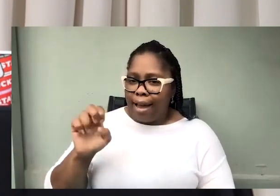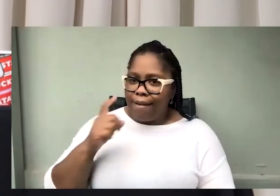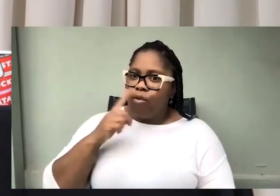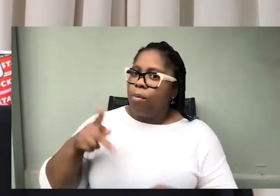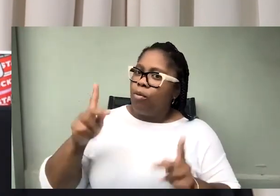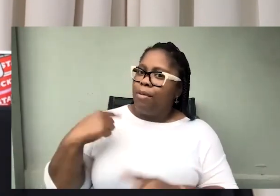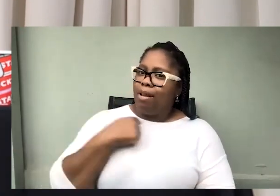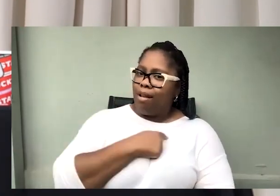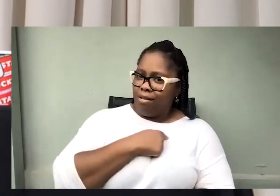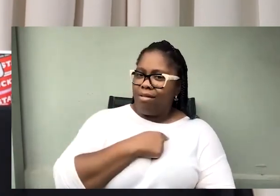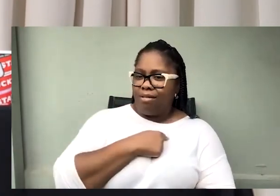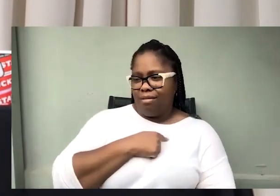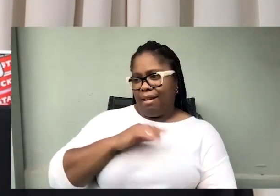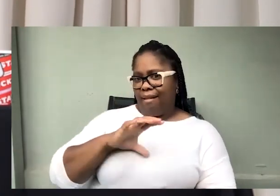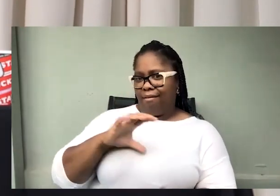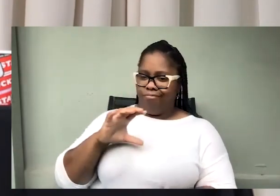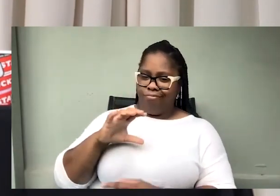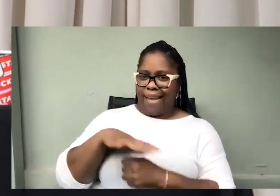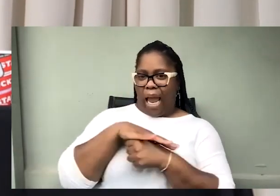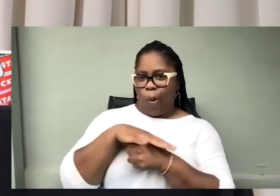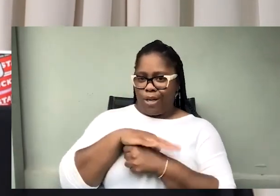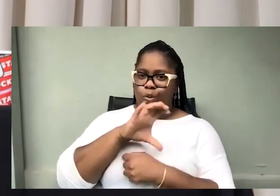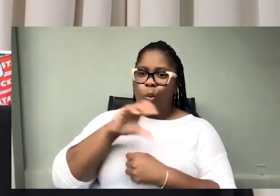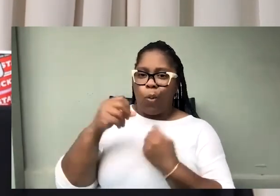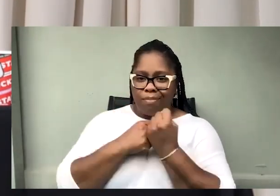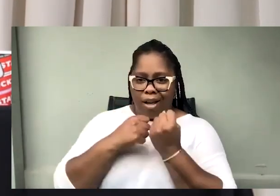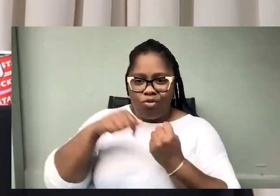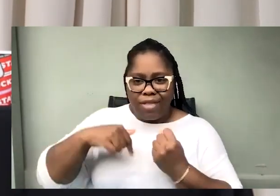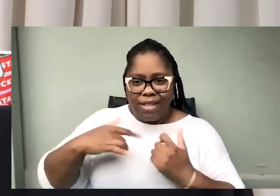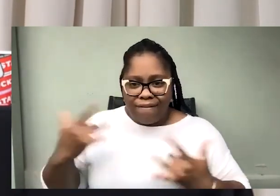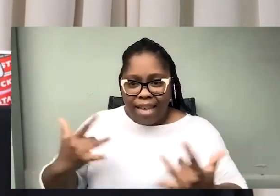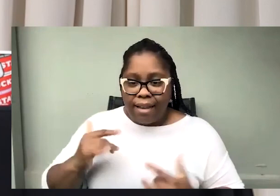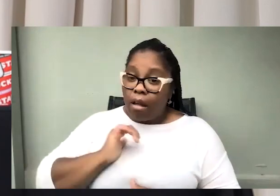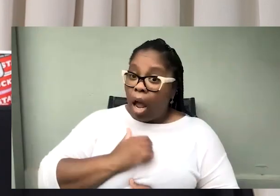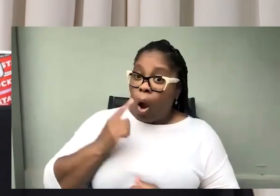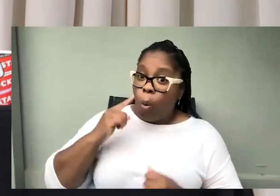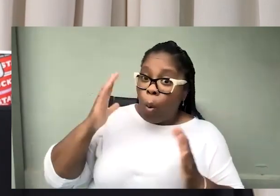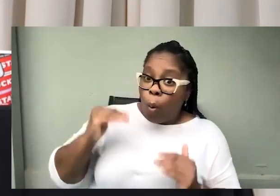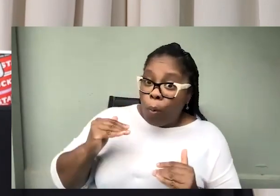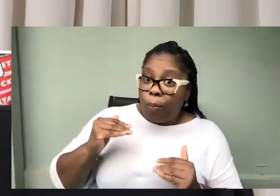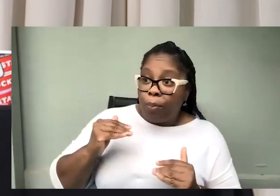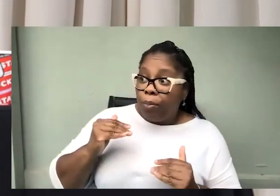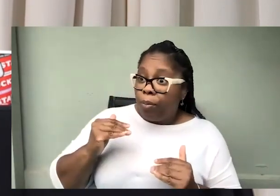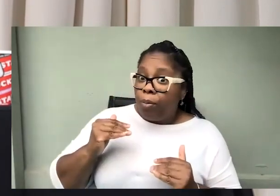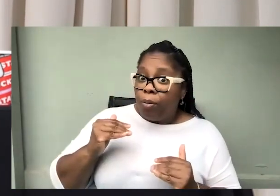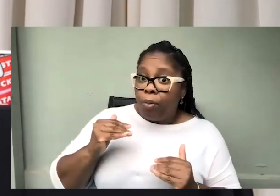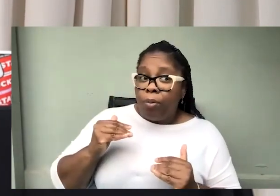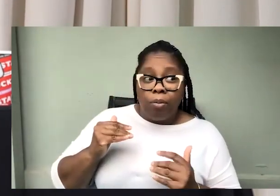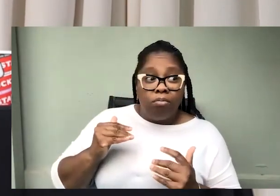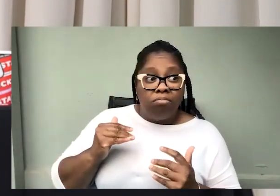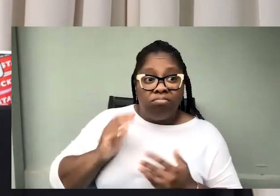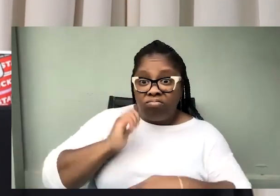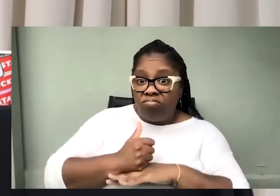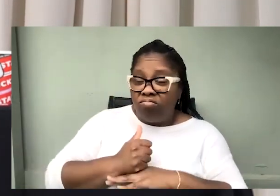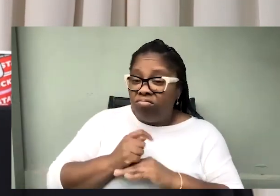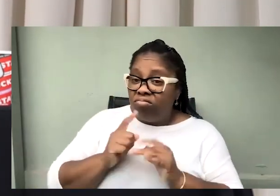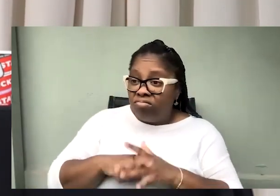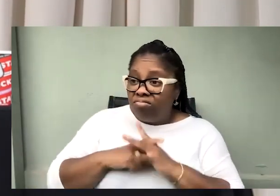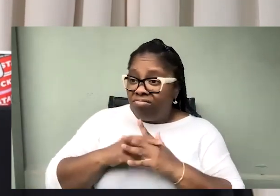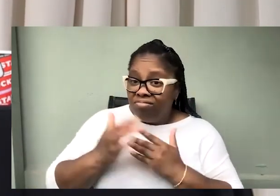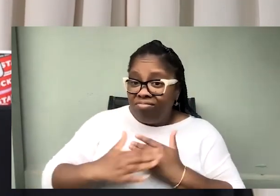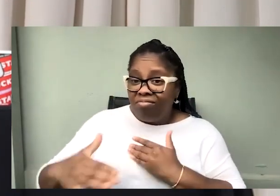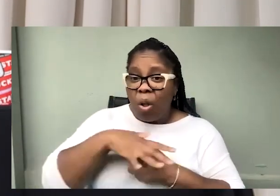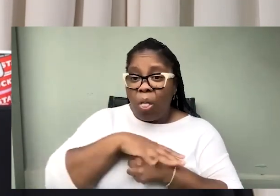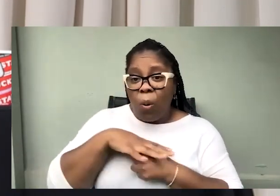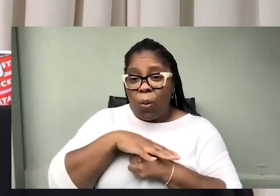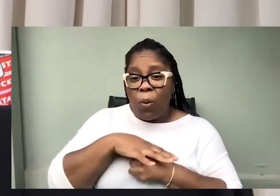to co-sponsor this important event. It's our hope that, just like we heard today, that implementing our local master plan